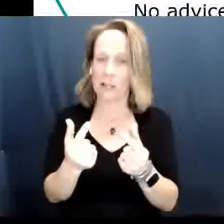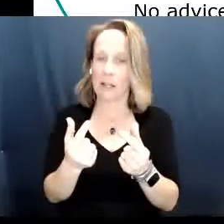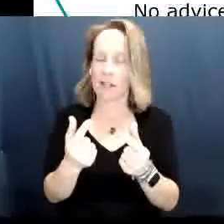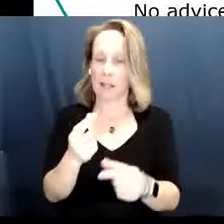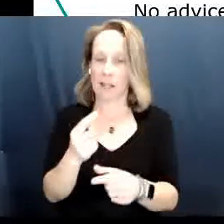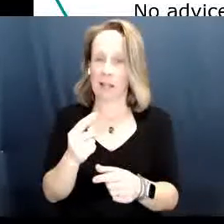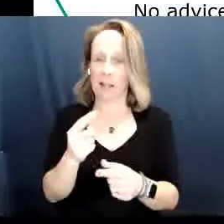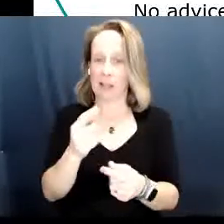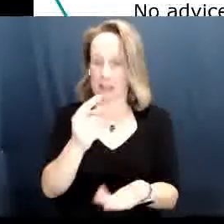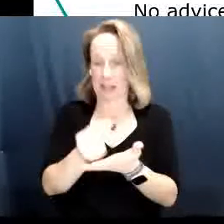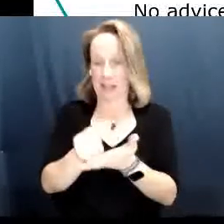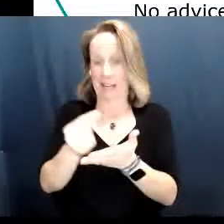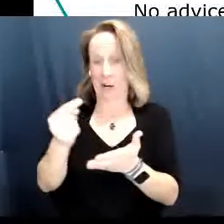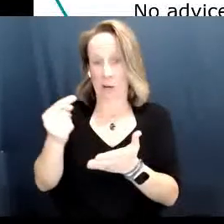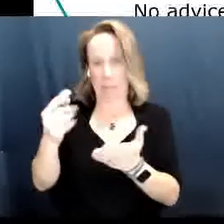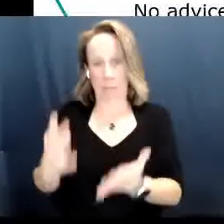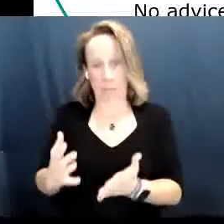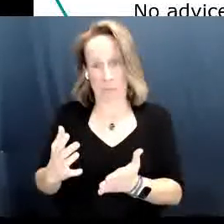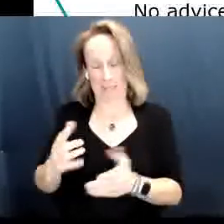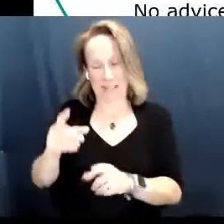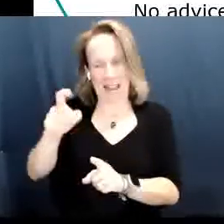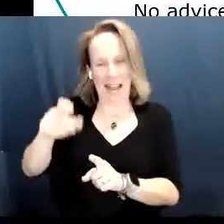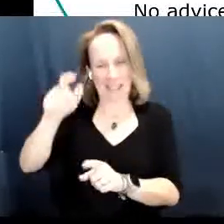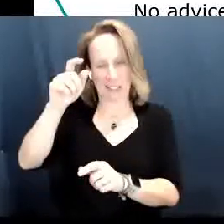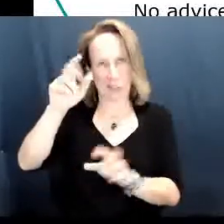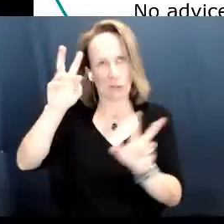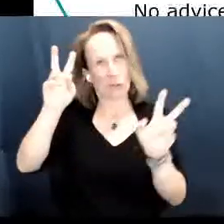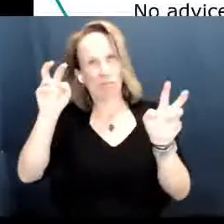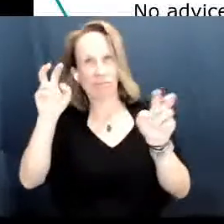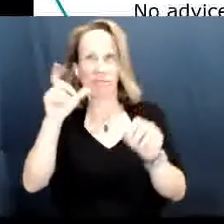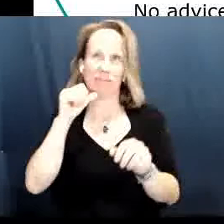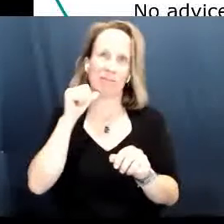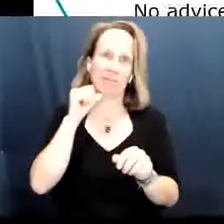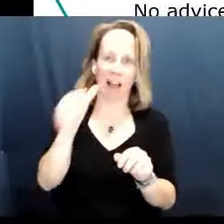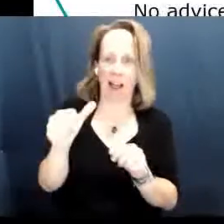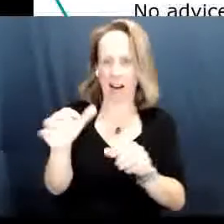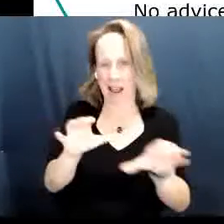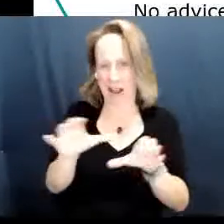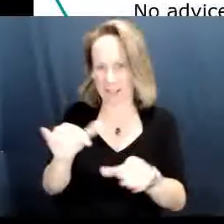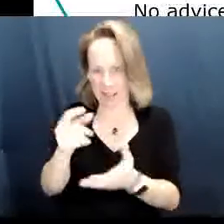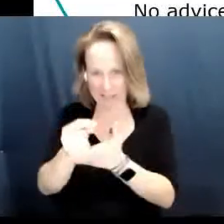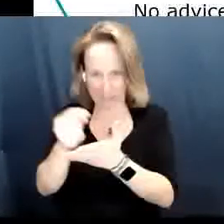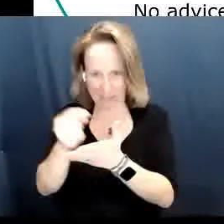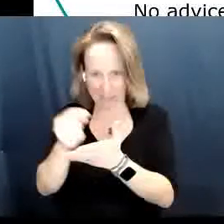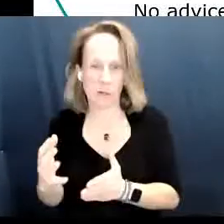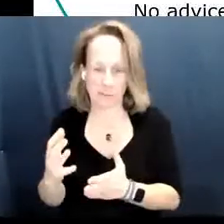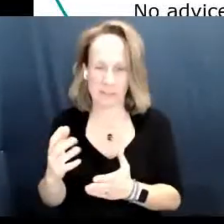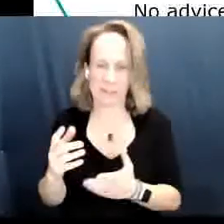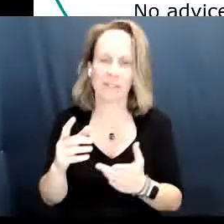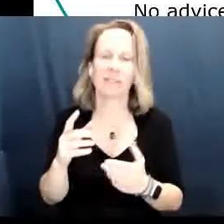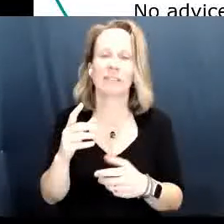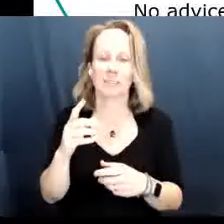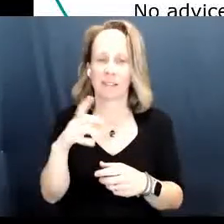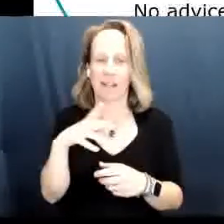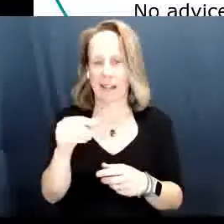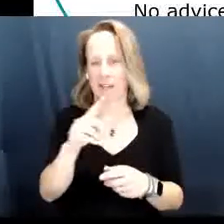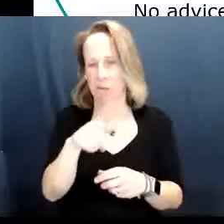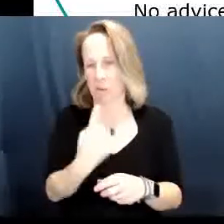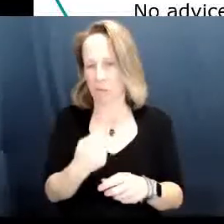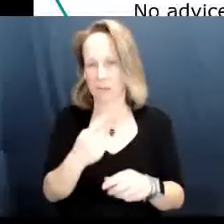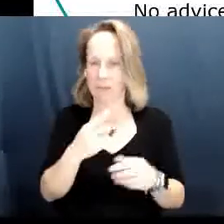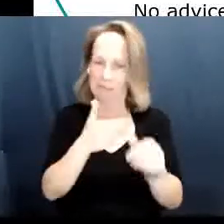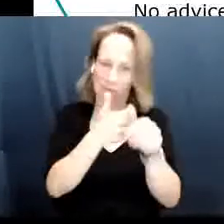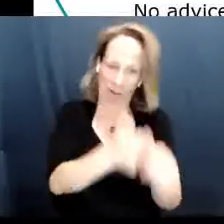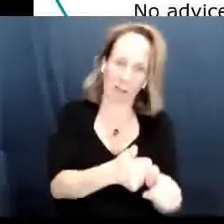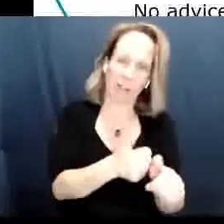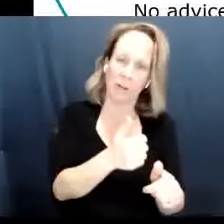therapeutic hat and not engage in therapeutic activities within the confines of the psychoeducational support group. Therapists